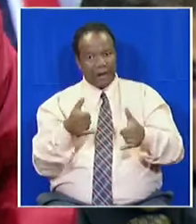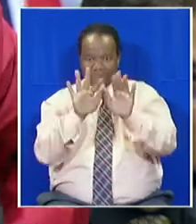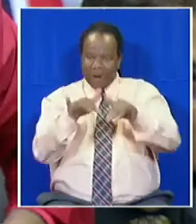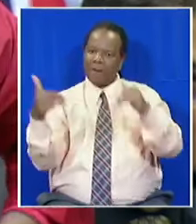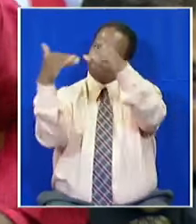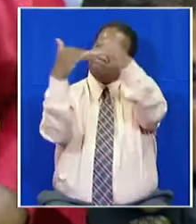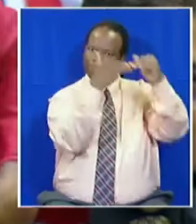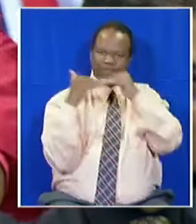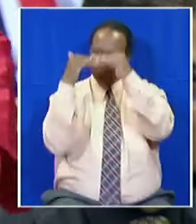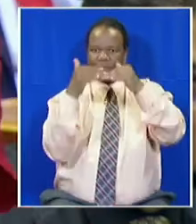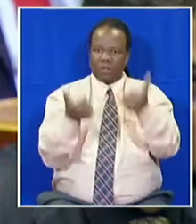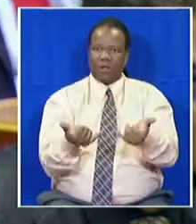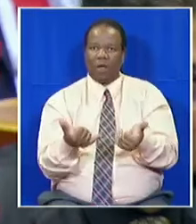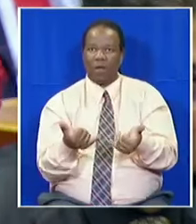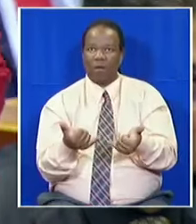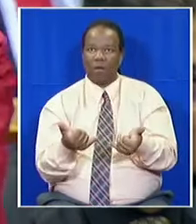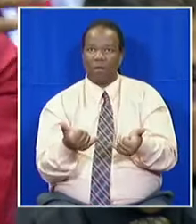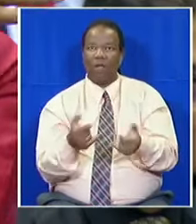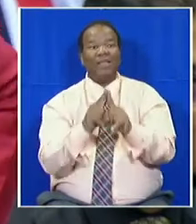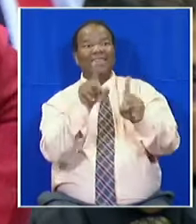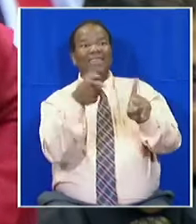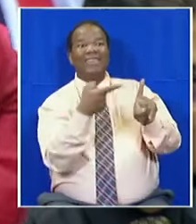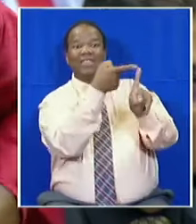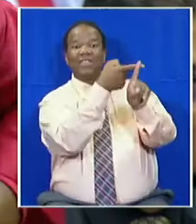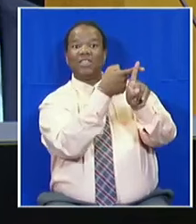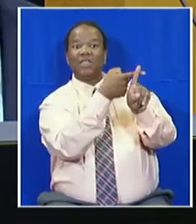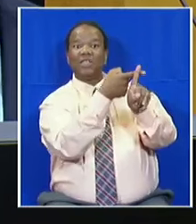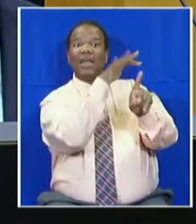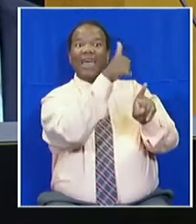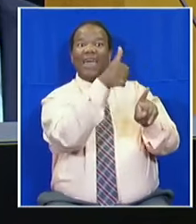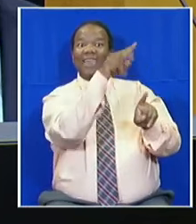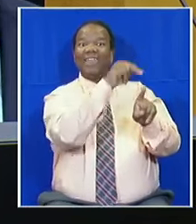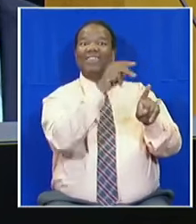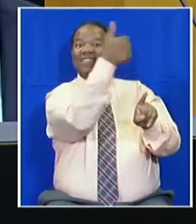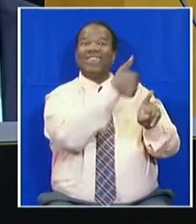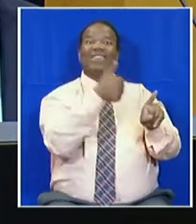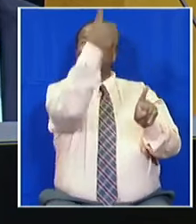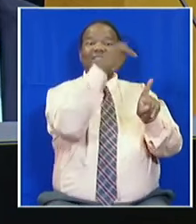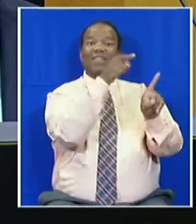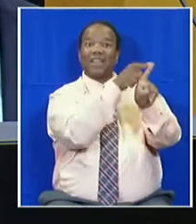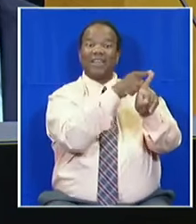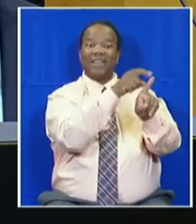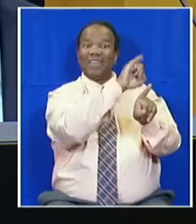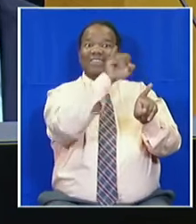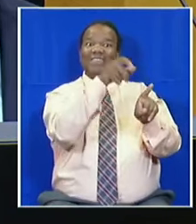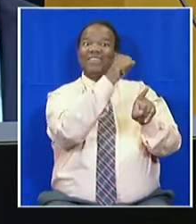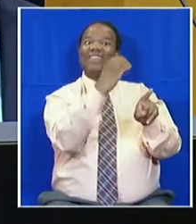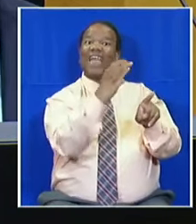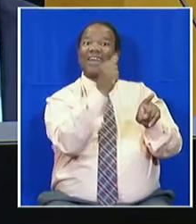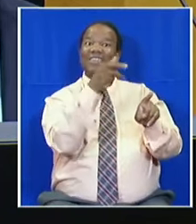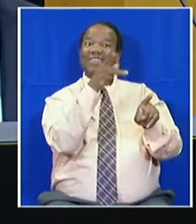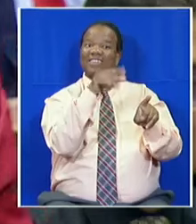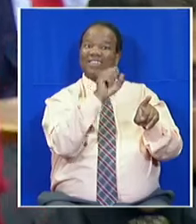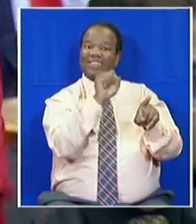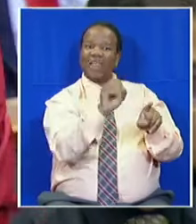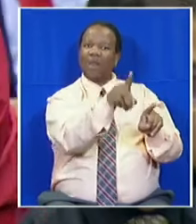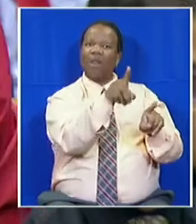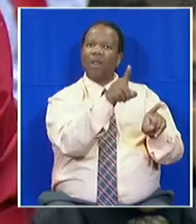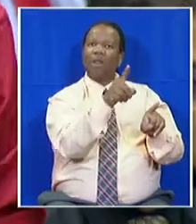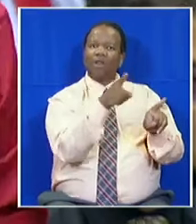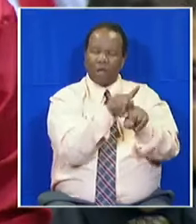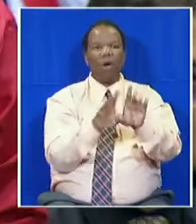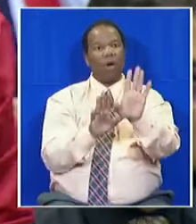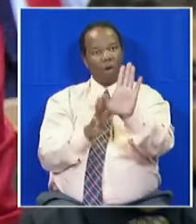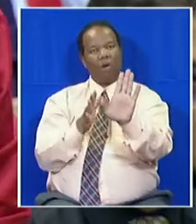all equal here. Jackson did not rise on any point in the rules. Point of order. I'm following in what he did. Point of order. So I'm